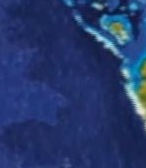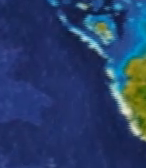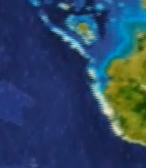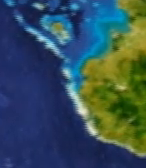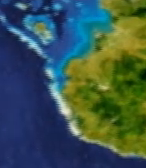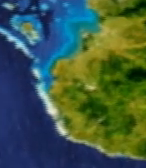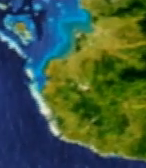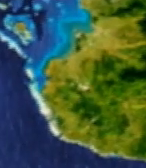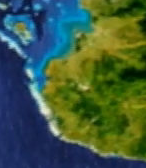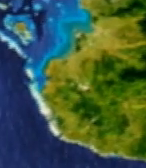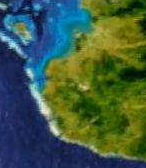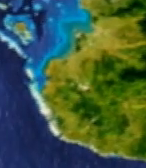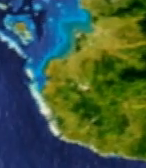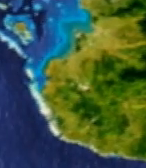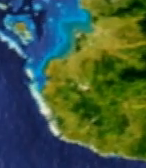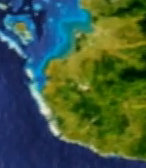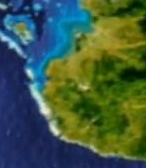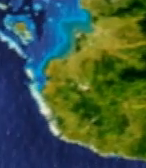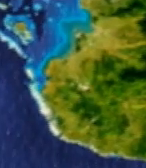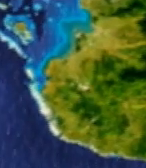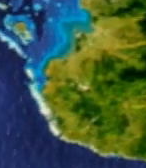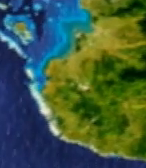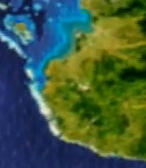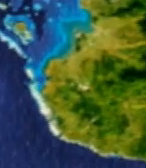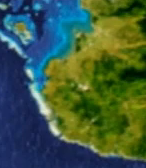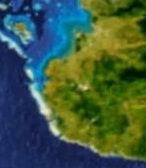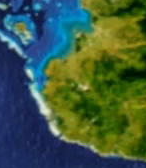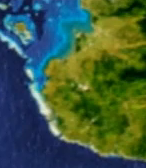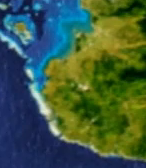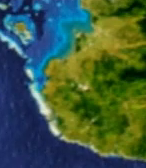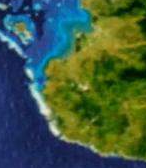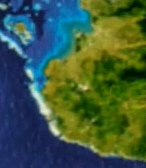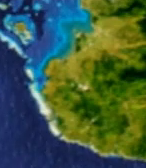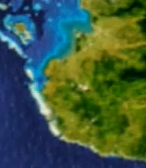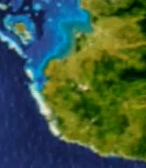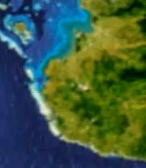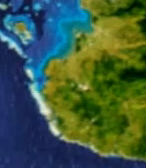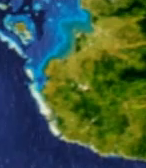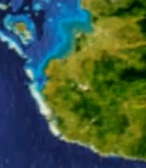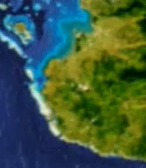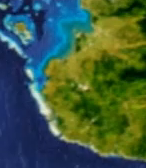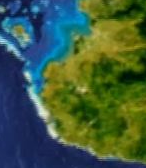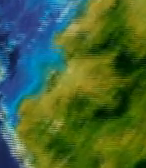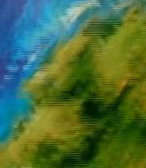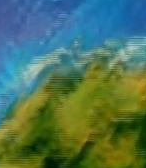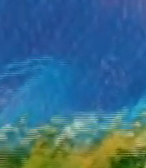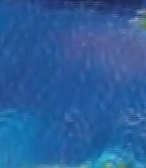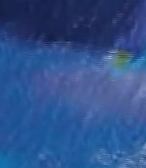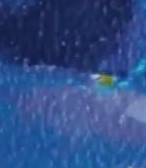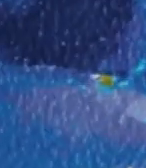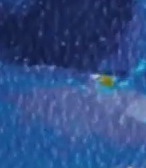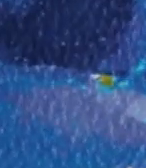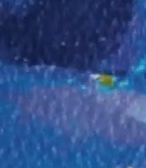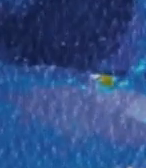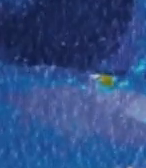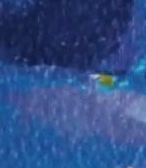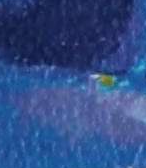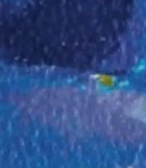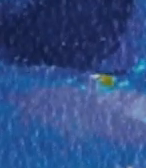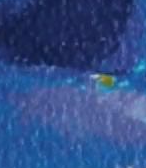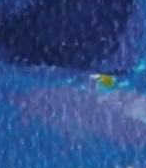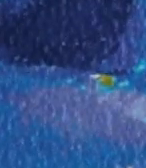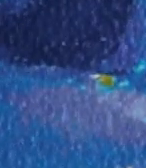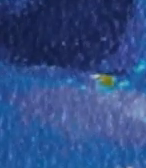passing shower. From Pacific Harbour to Suva, delightful conditions with intervals of clouds and sunshine. And